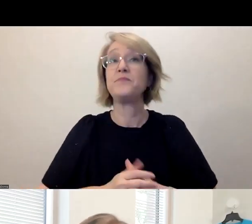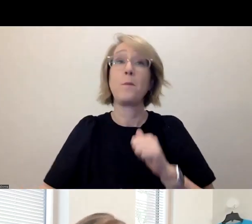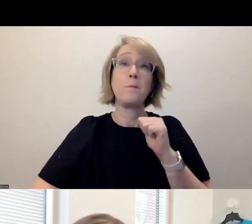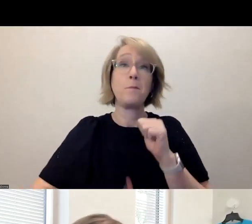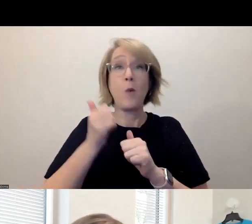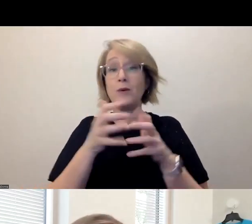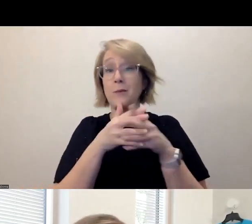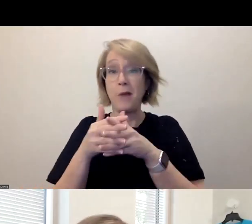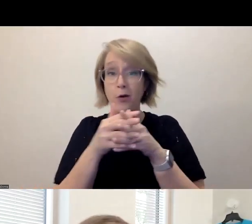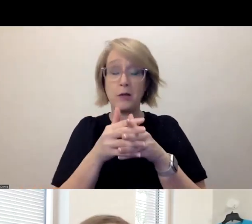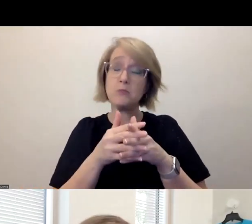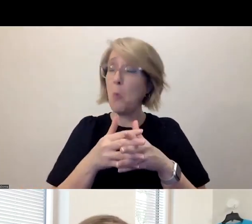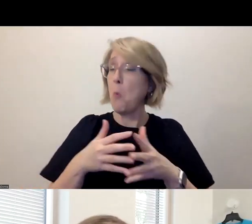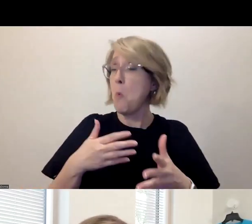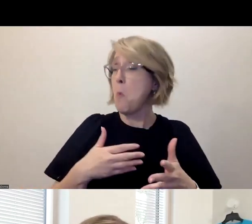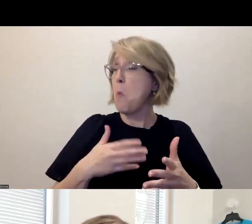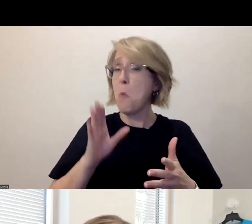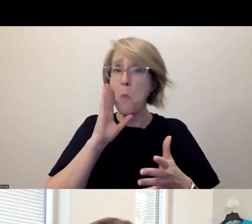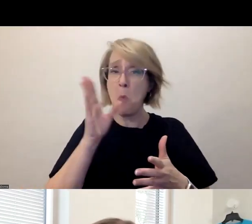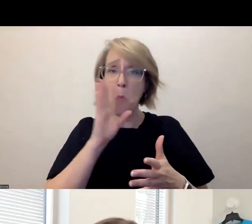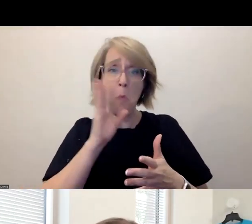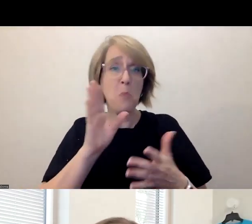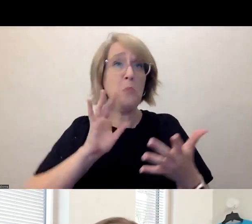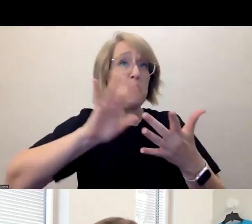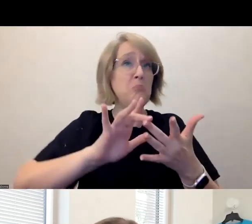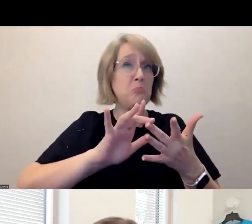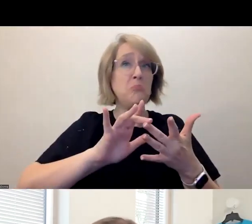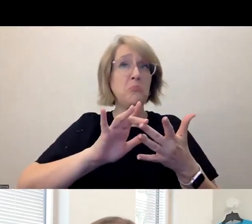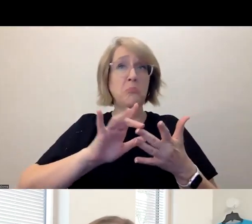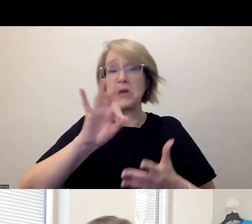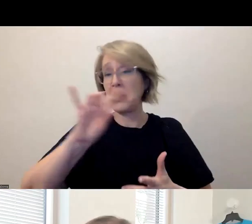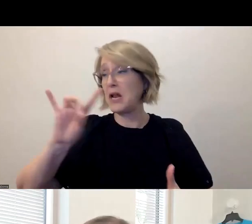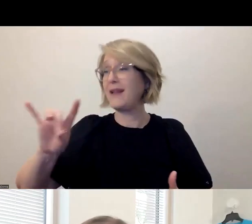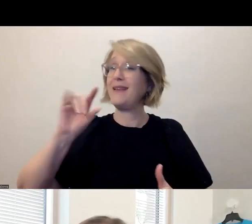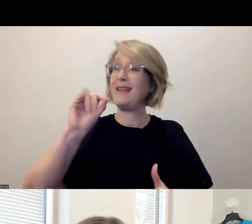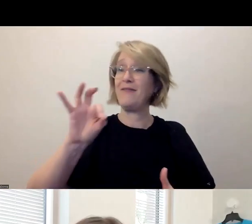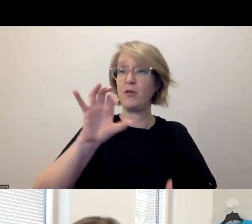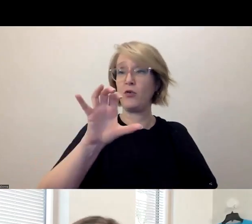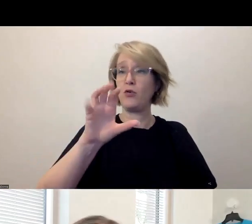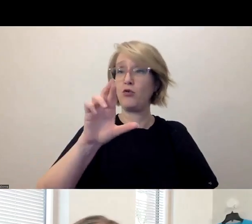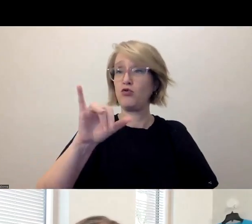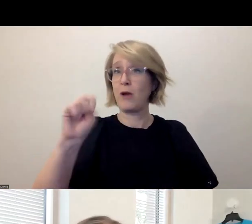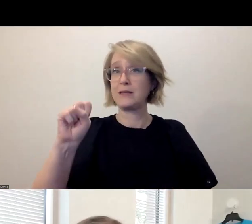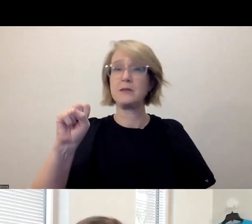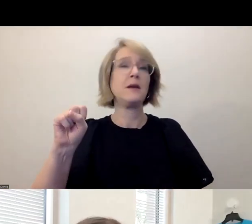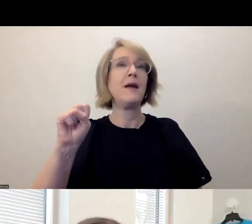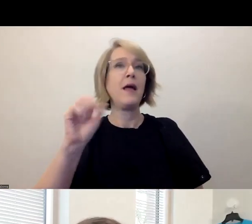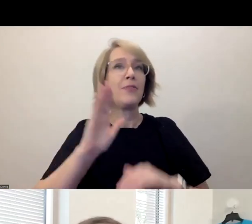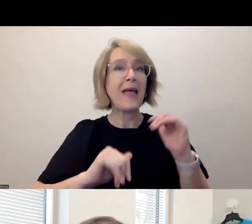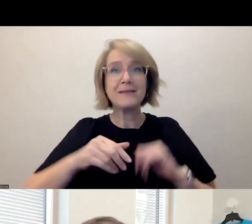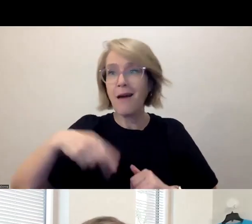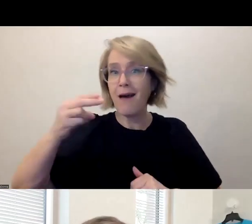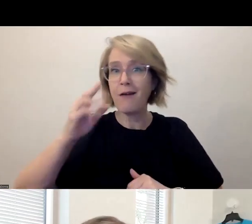would be likely to reach out to 988 in a crisis. That's much higher than those who said that they'd be likely to reach out to 911 or to a